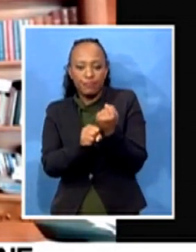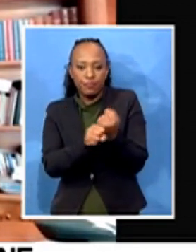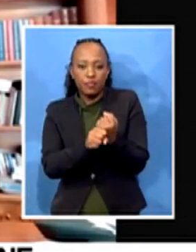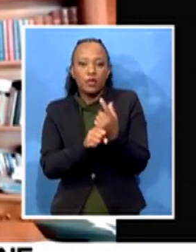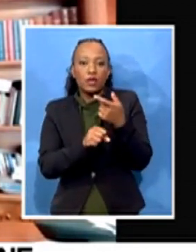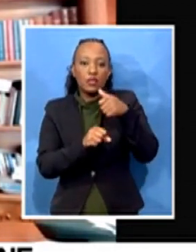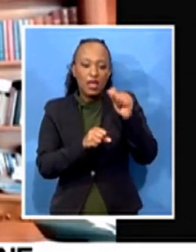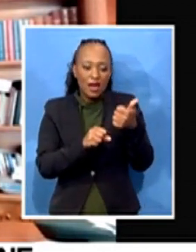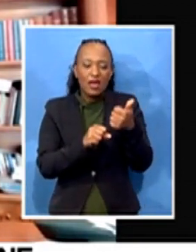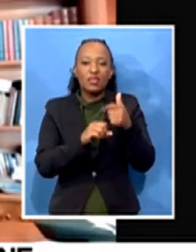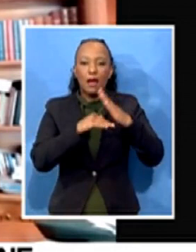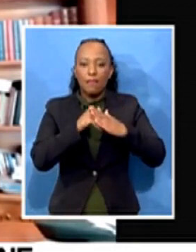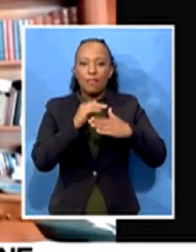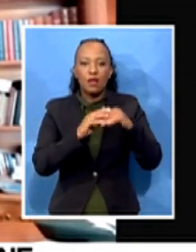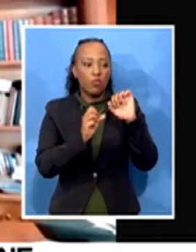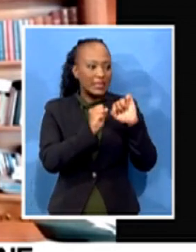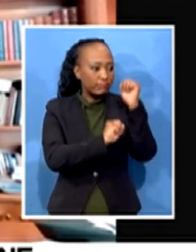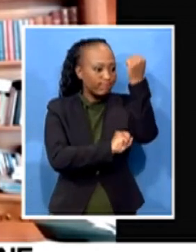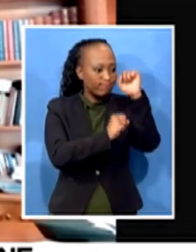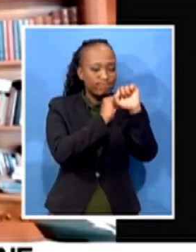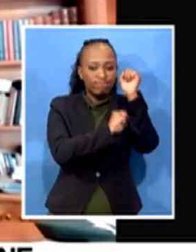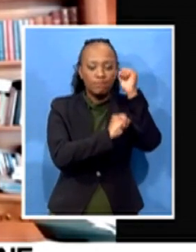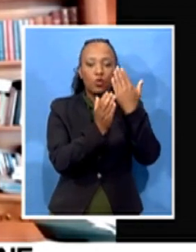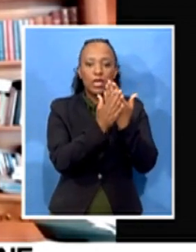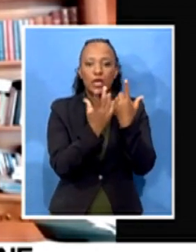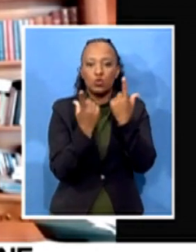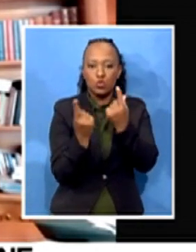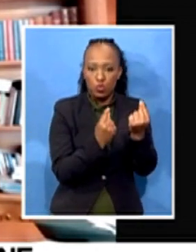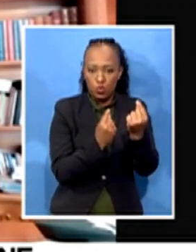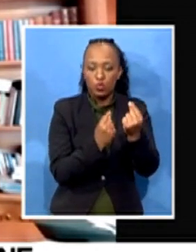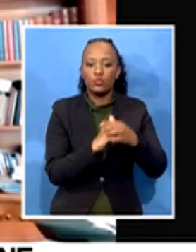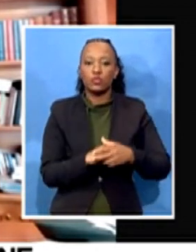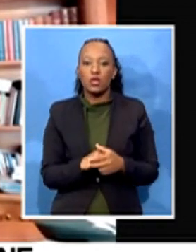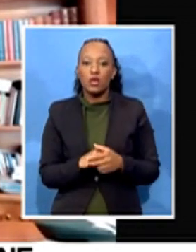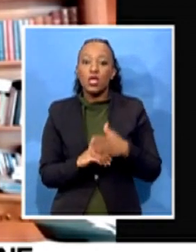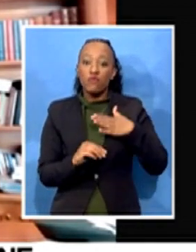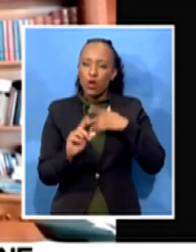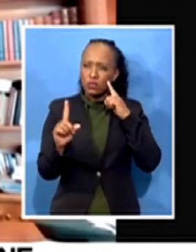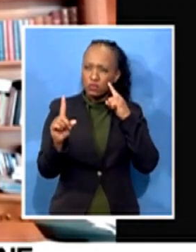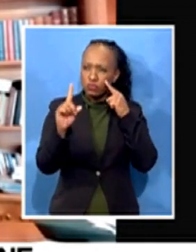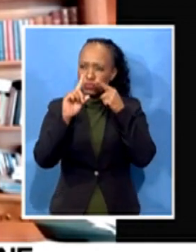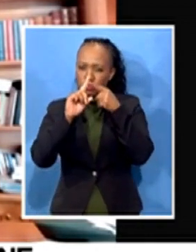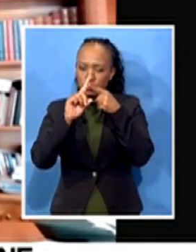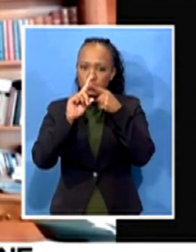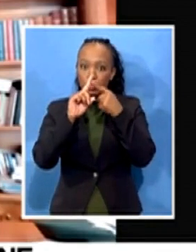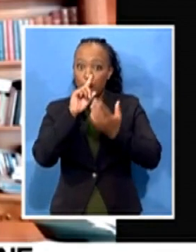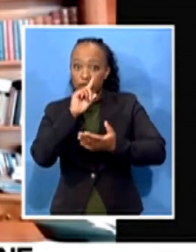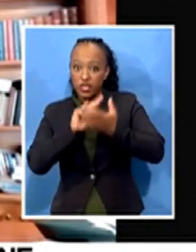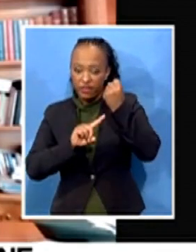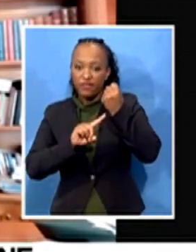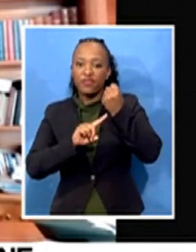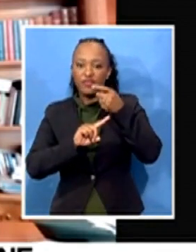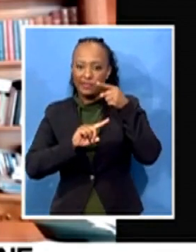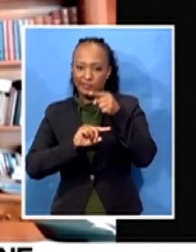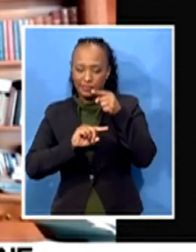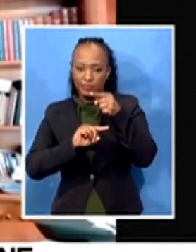industrialization. If we are to meet the targets we have set ourselves, an efficient,